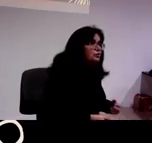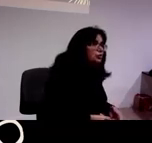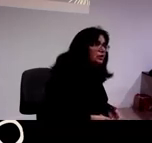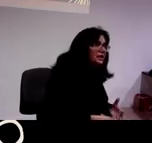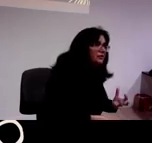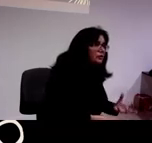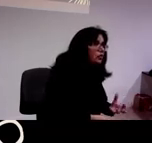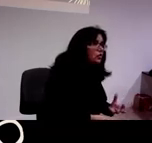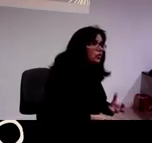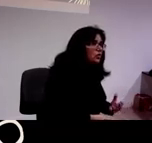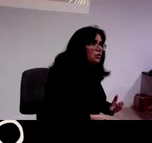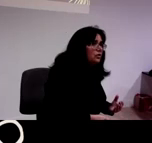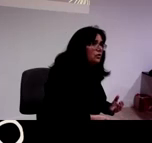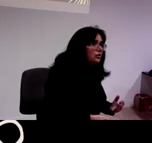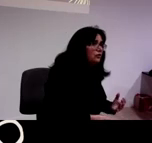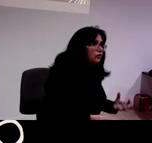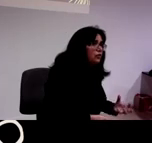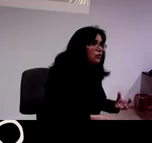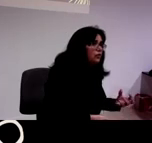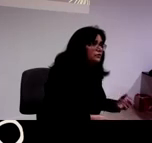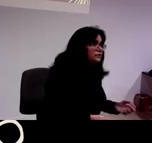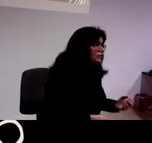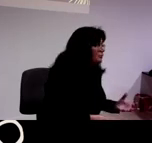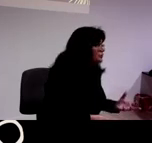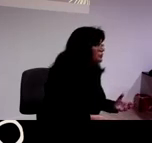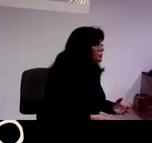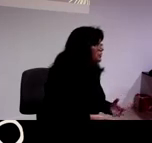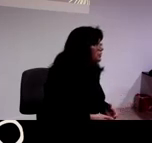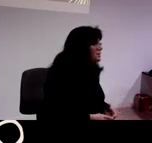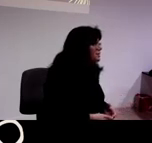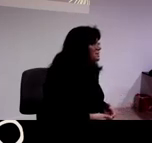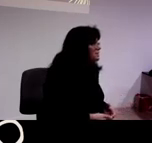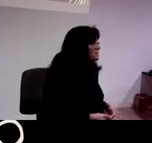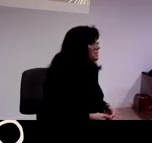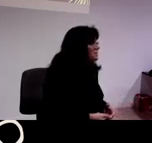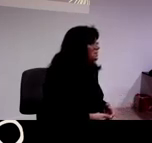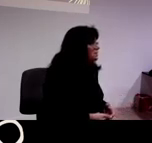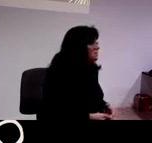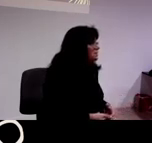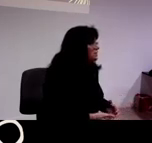And when you look at the law for different Aboriginal communities,